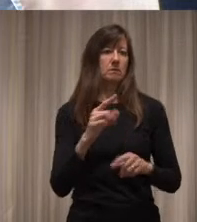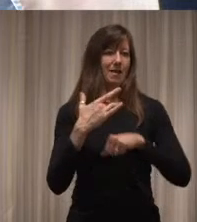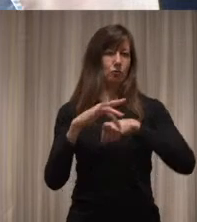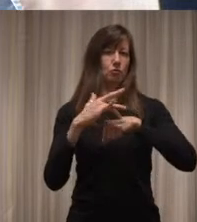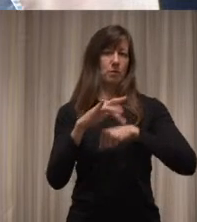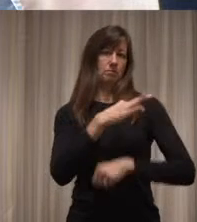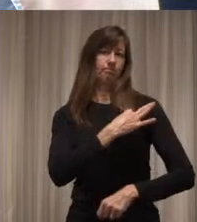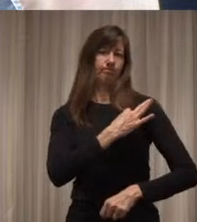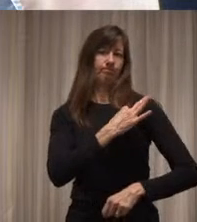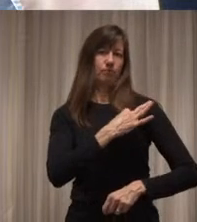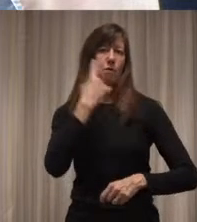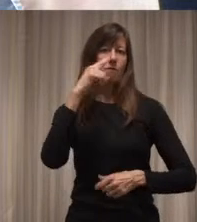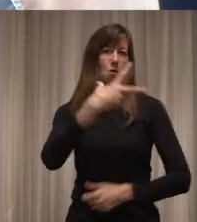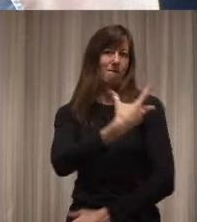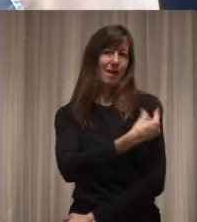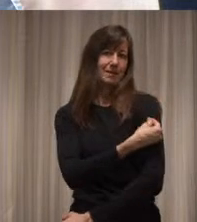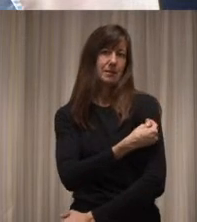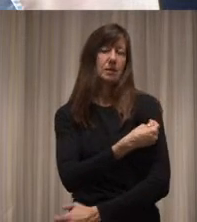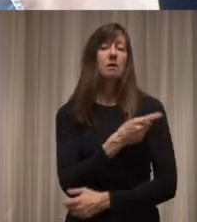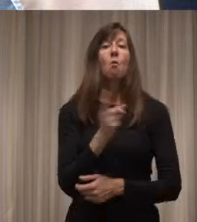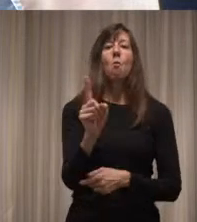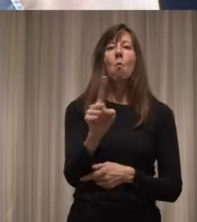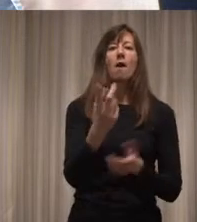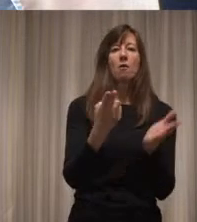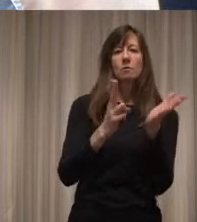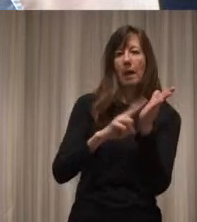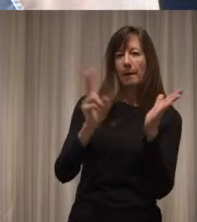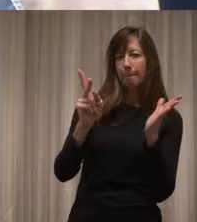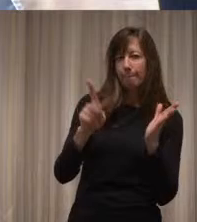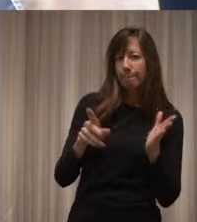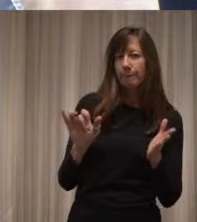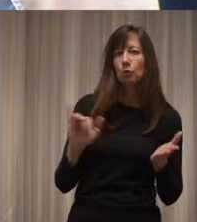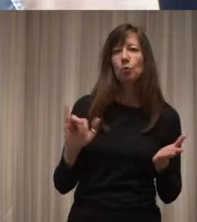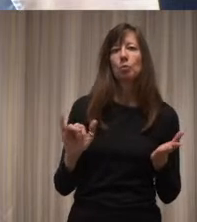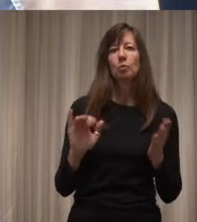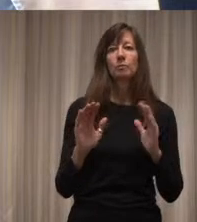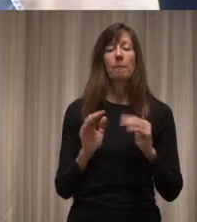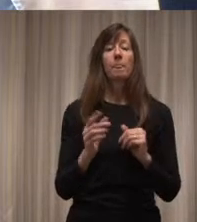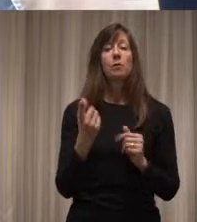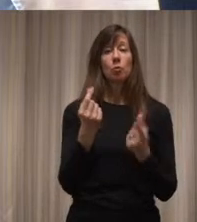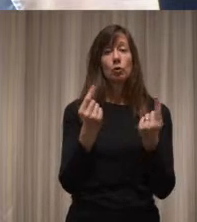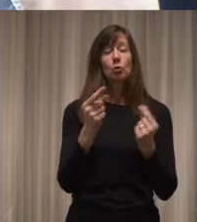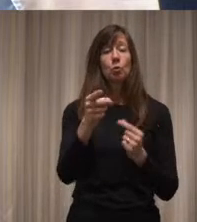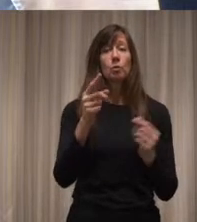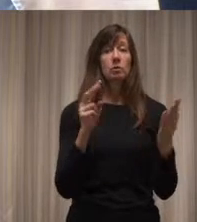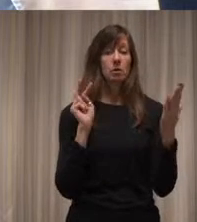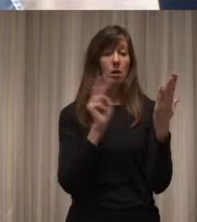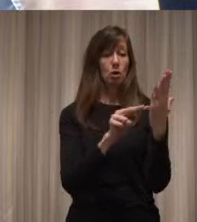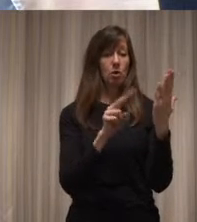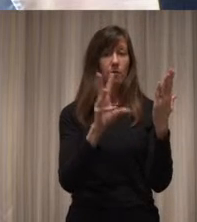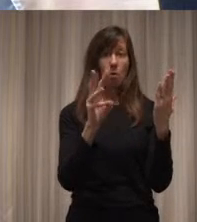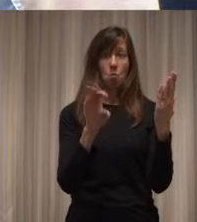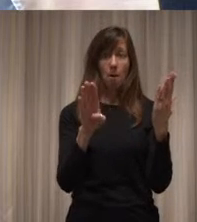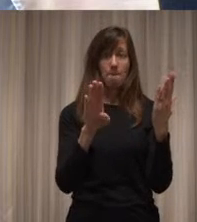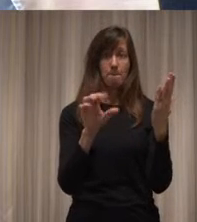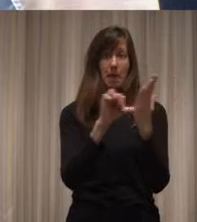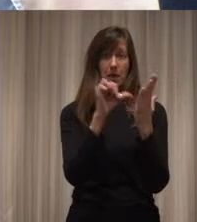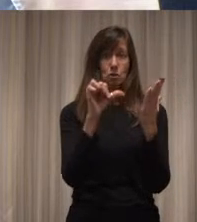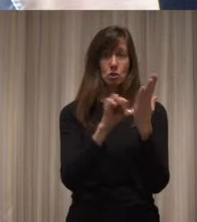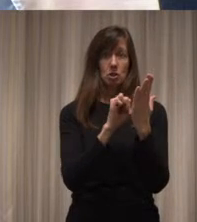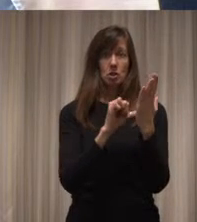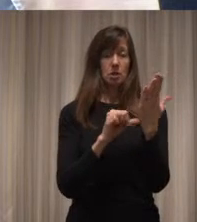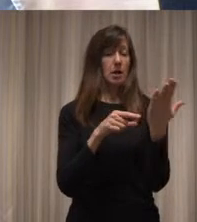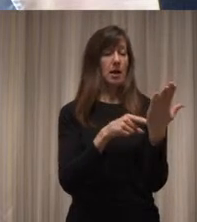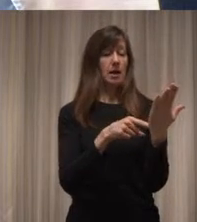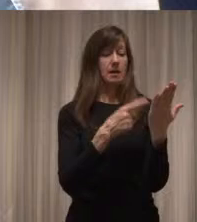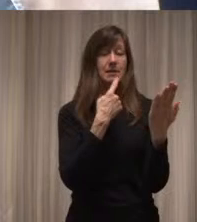So when you go to the page, you'll sign up for this list, and what you're basically doing is saying, hey, when it's available to me, which I